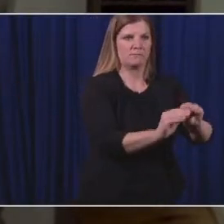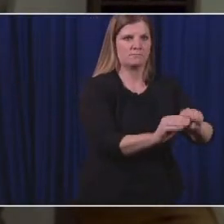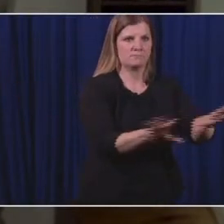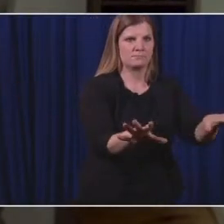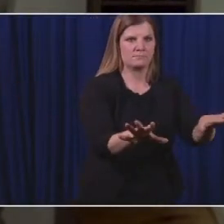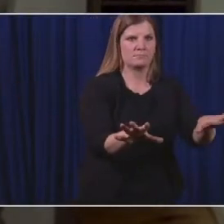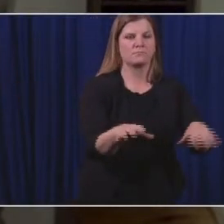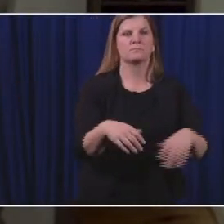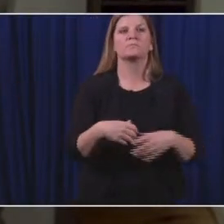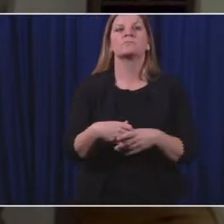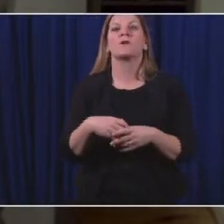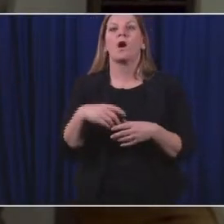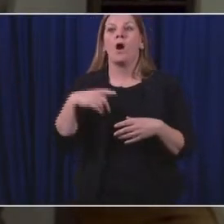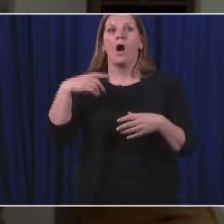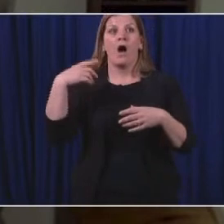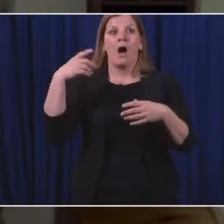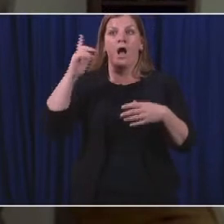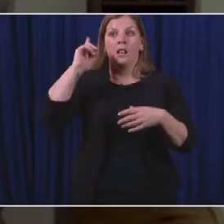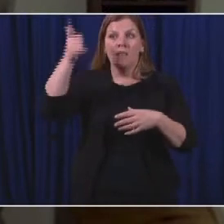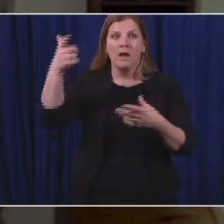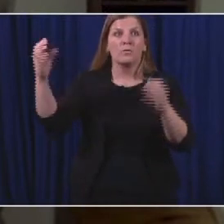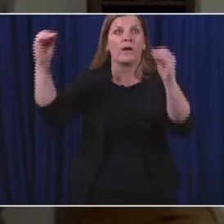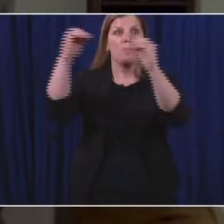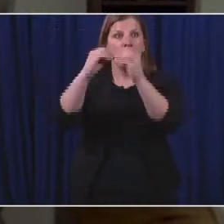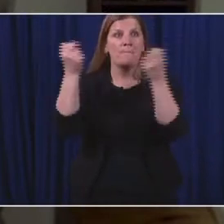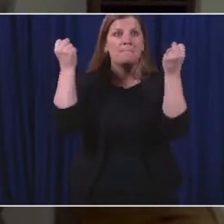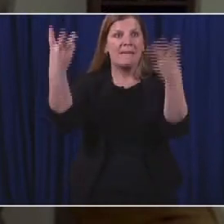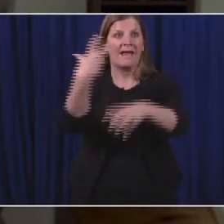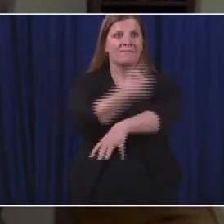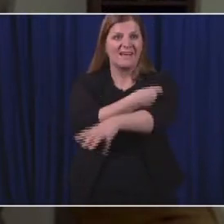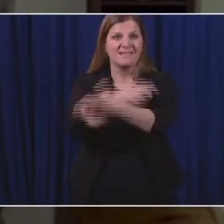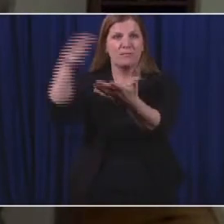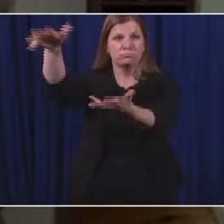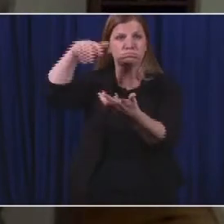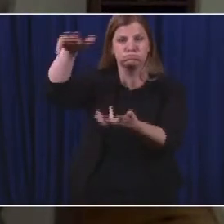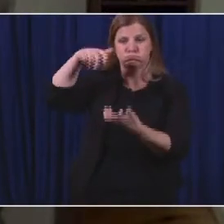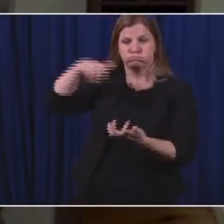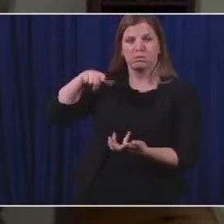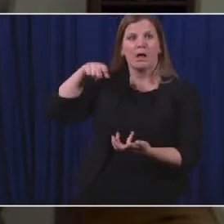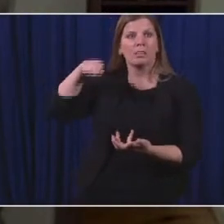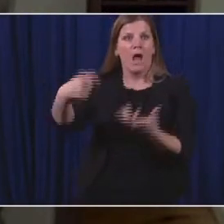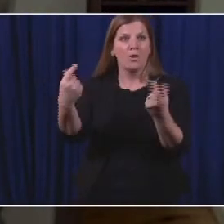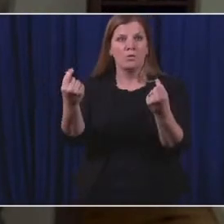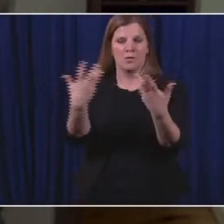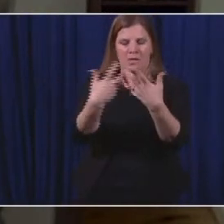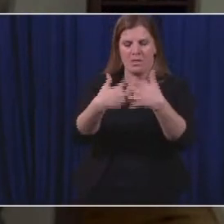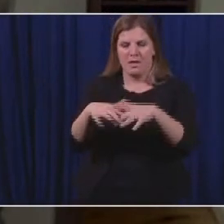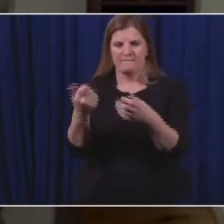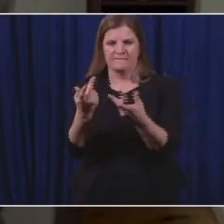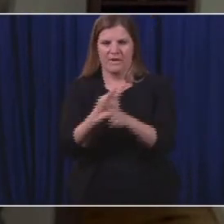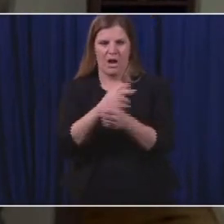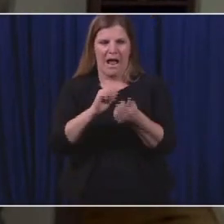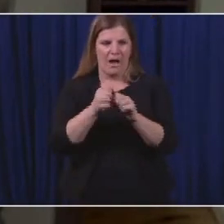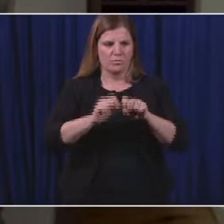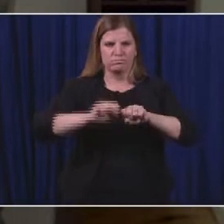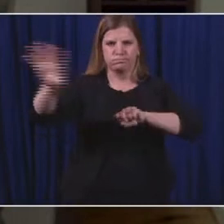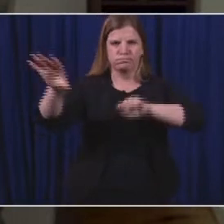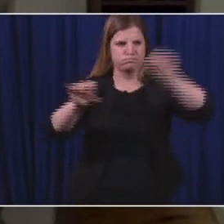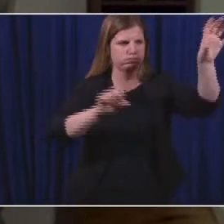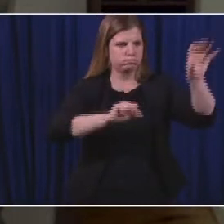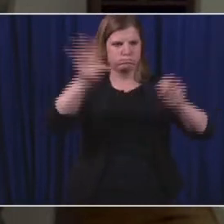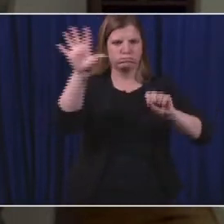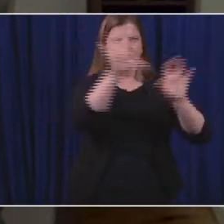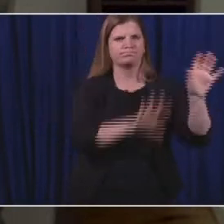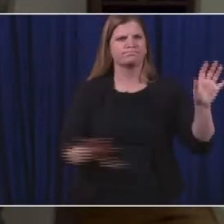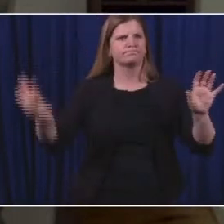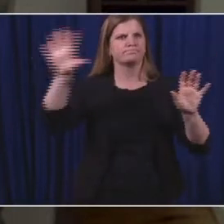this partnership will allow us to ship the vaccine to approximately 350 locations across the state. So that is very